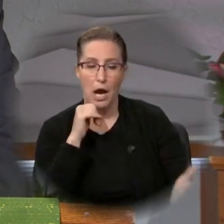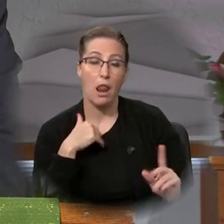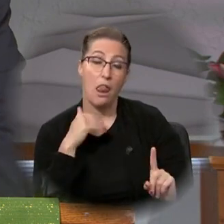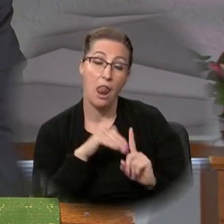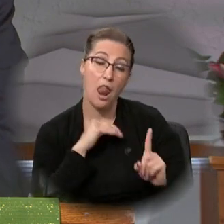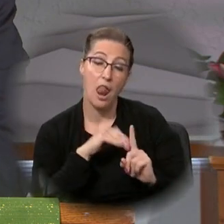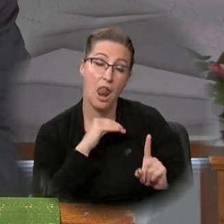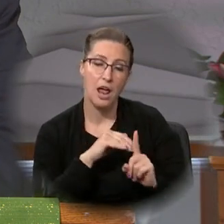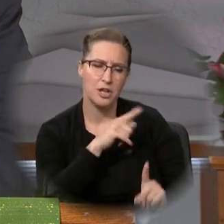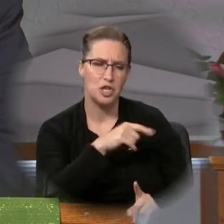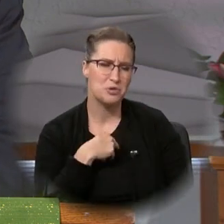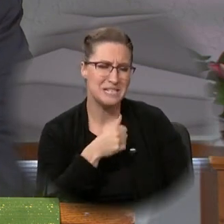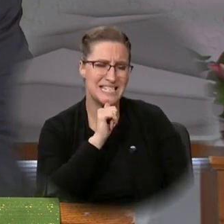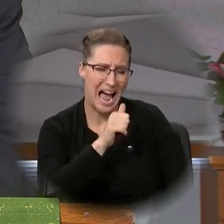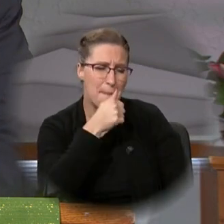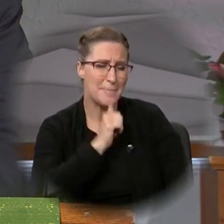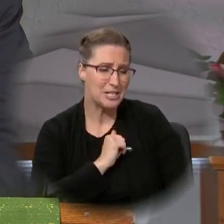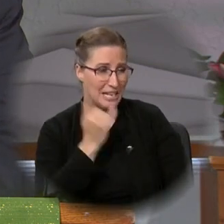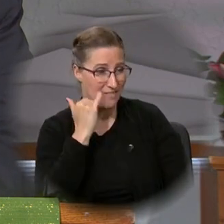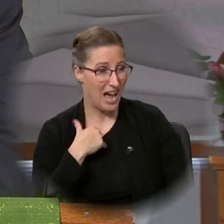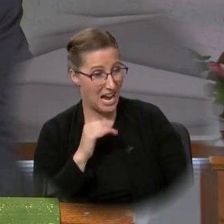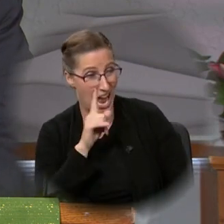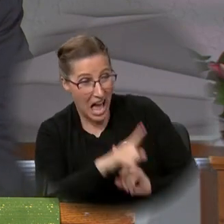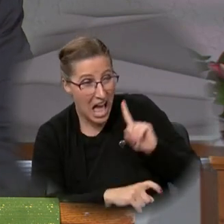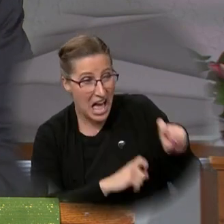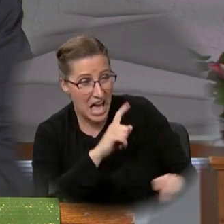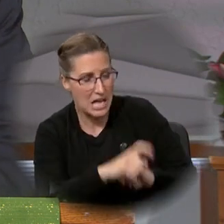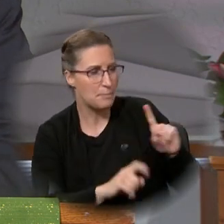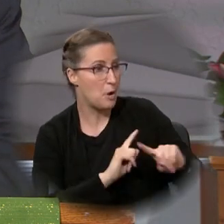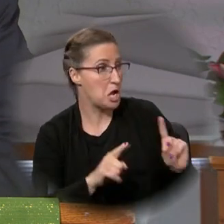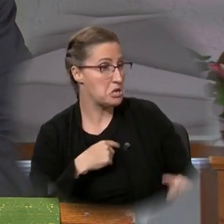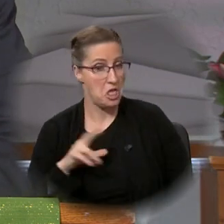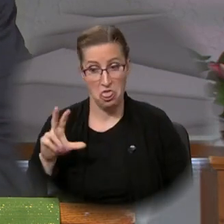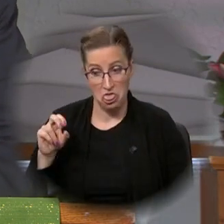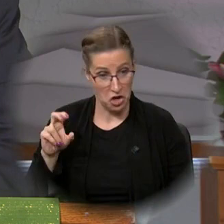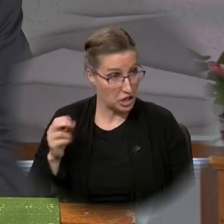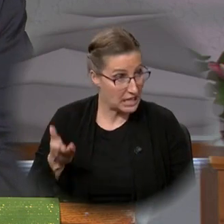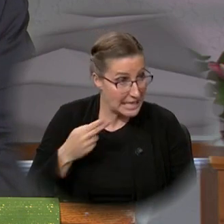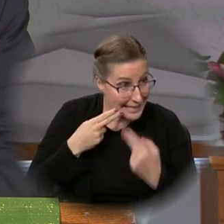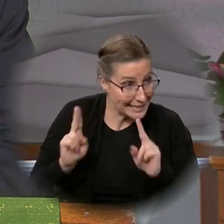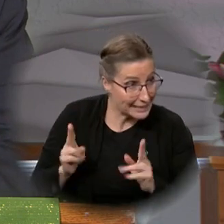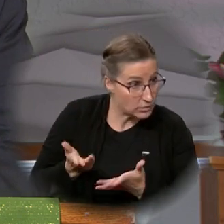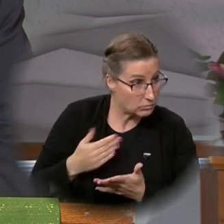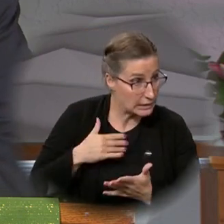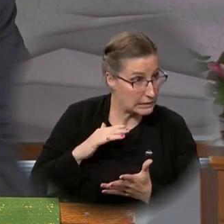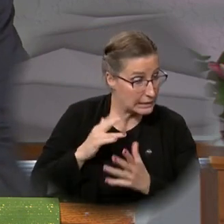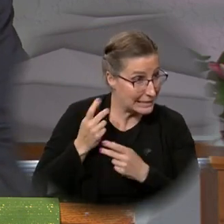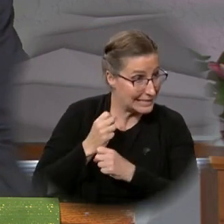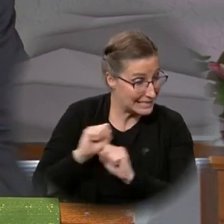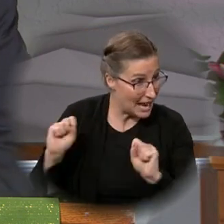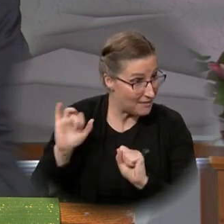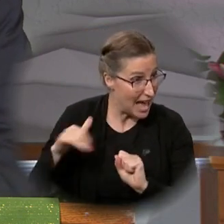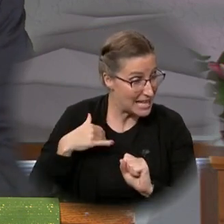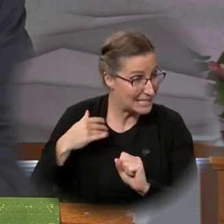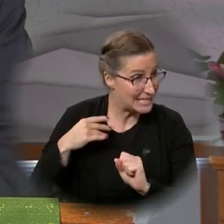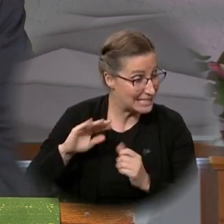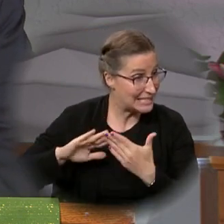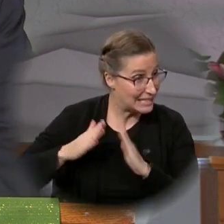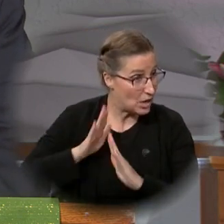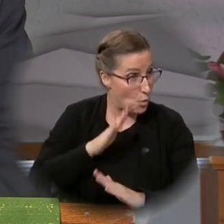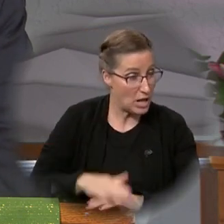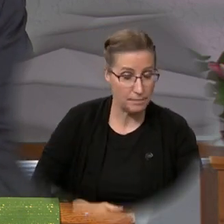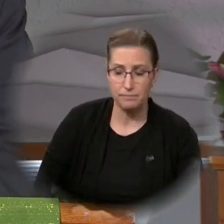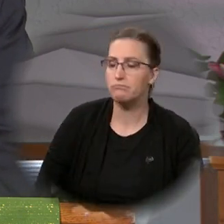Lord grow impatient if I go on. What if only 30 are found there? He replied, I